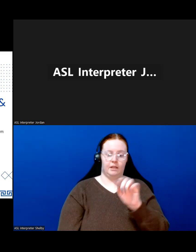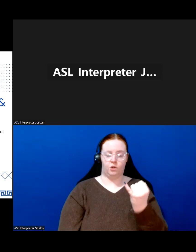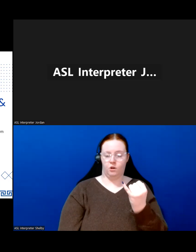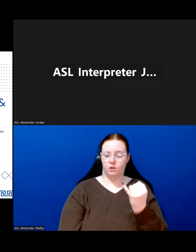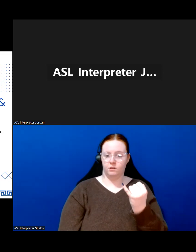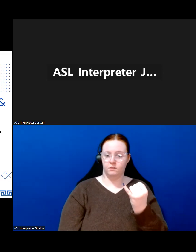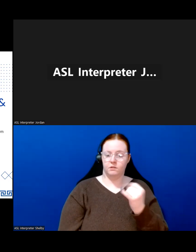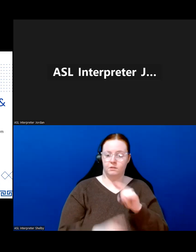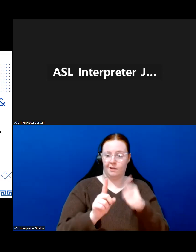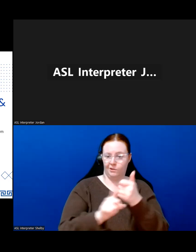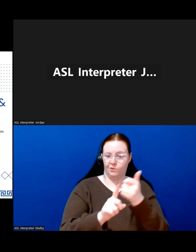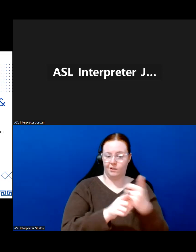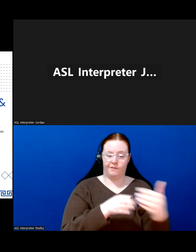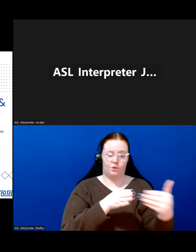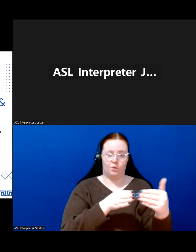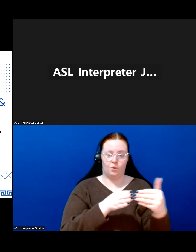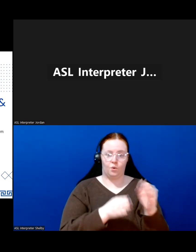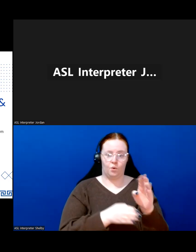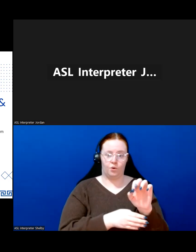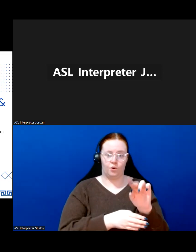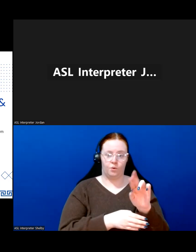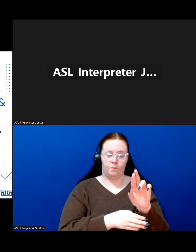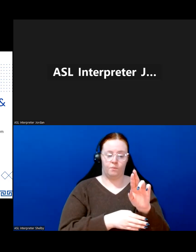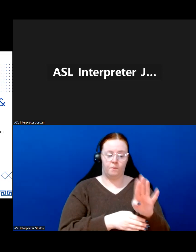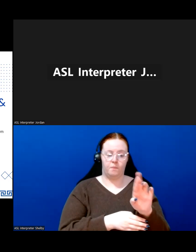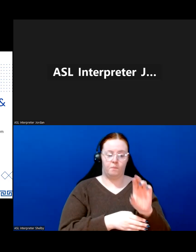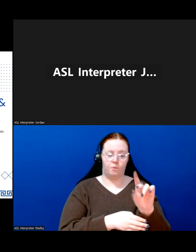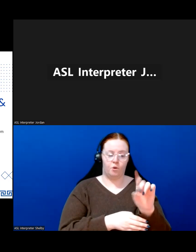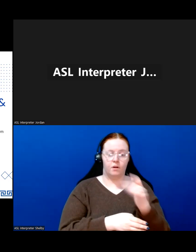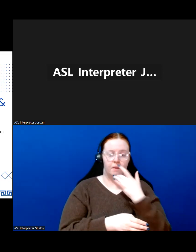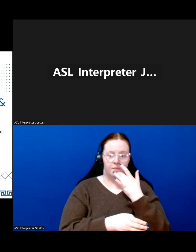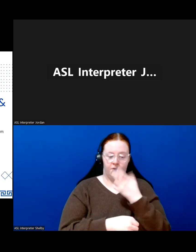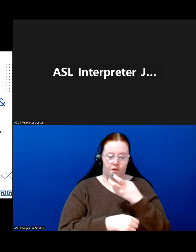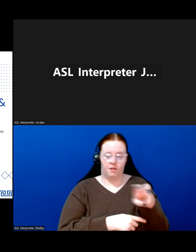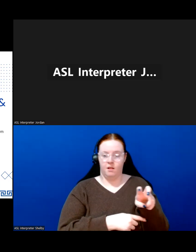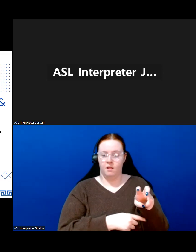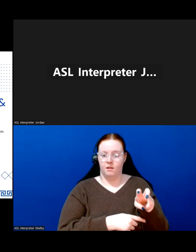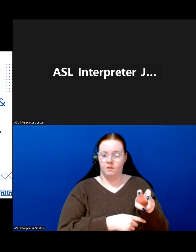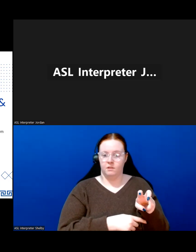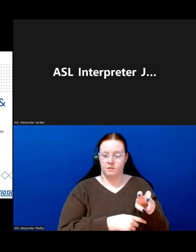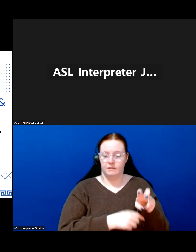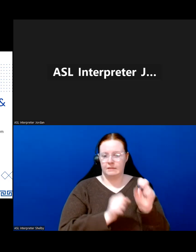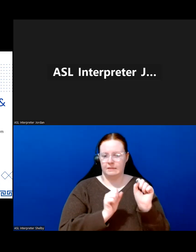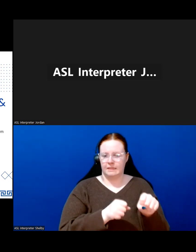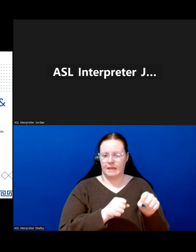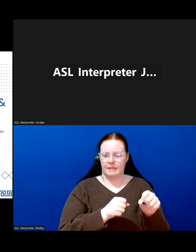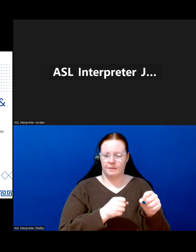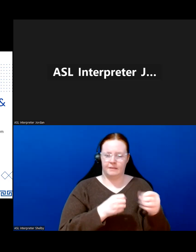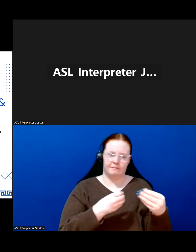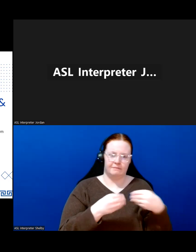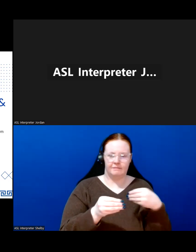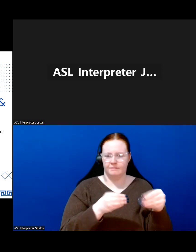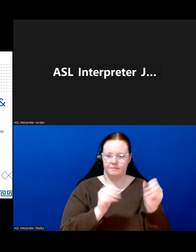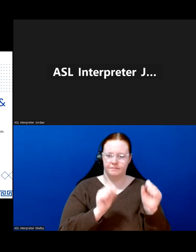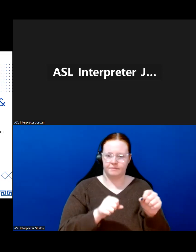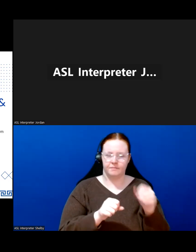but you're in Corner Brook and you want it to be sent to your Corner Brook Public Library, there is a way around that a little bit. So if I